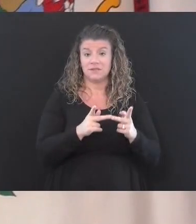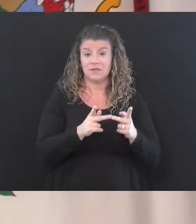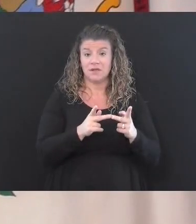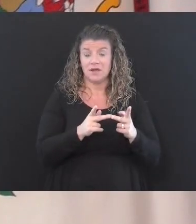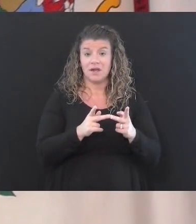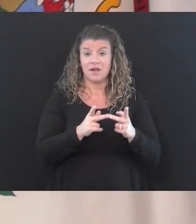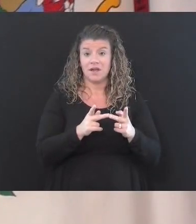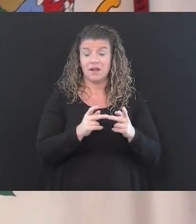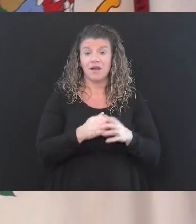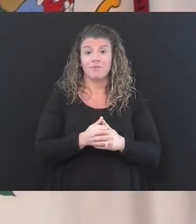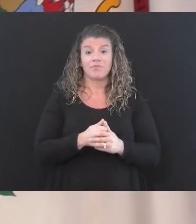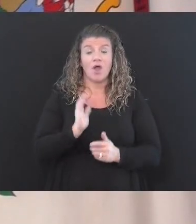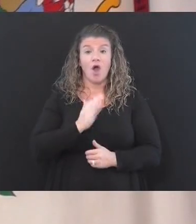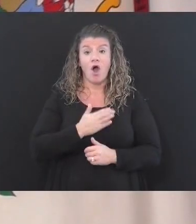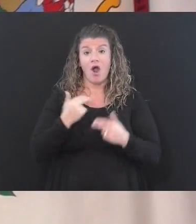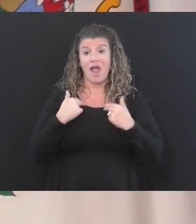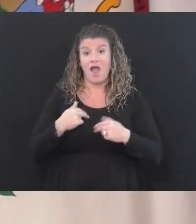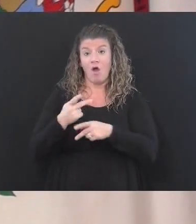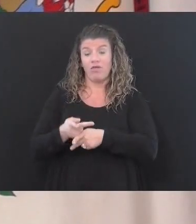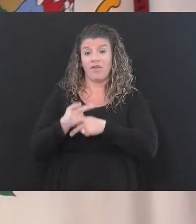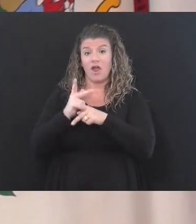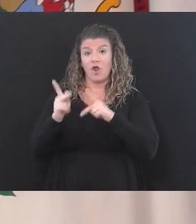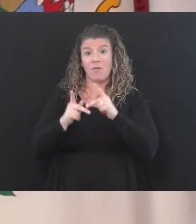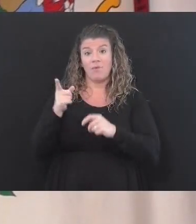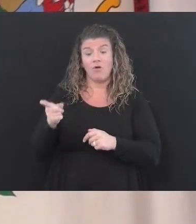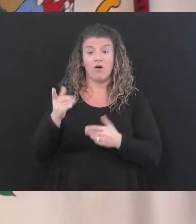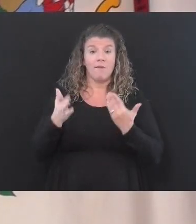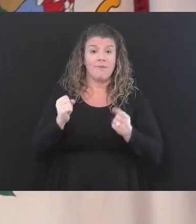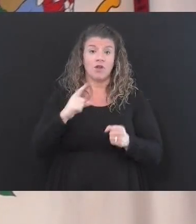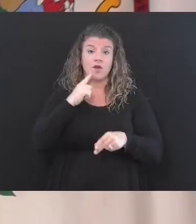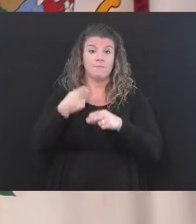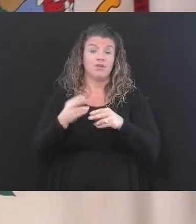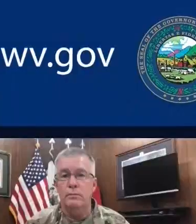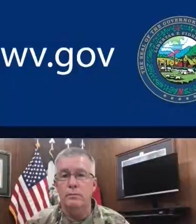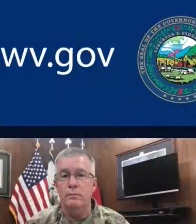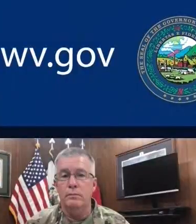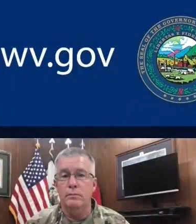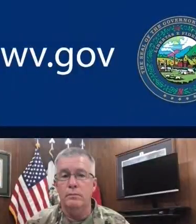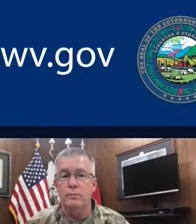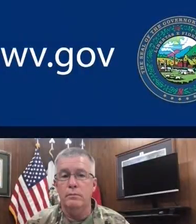defer again to our healthcare people. Maybe Dr. Marsh could give you some more insight.